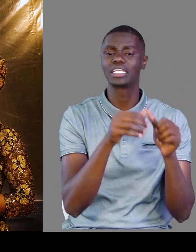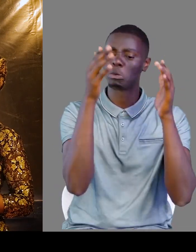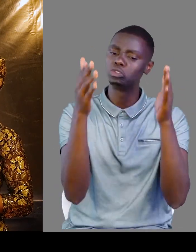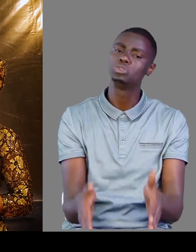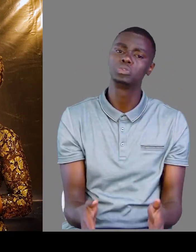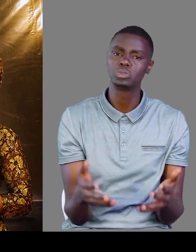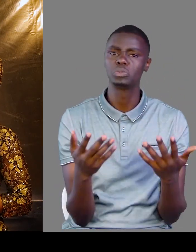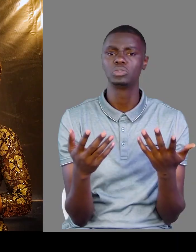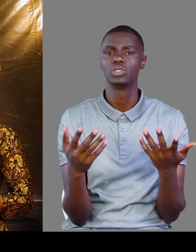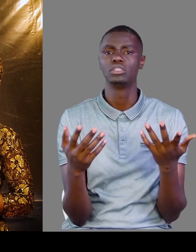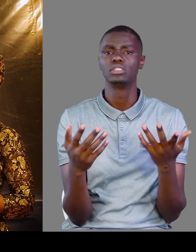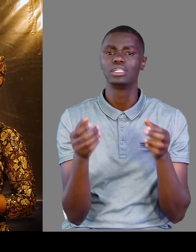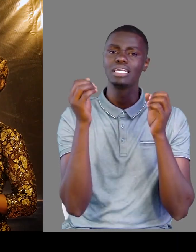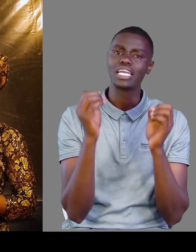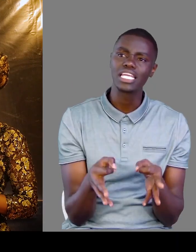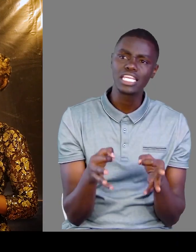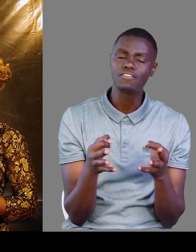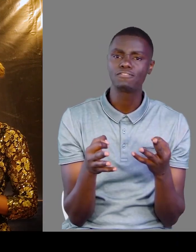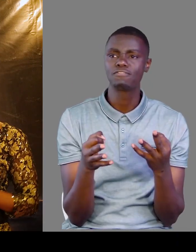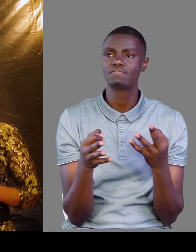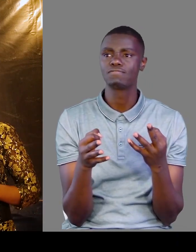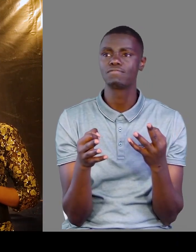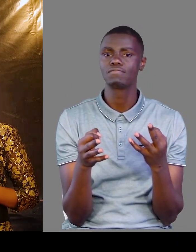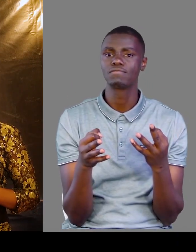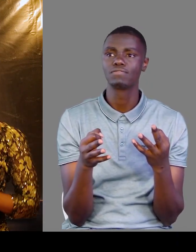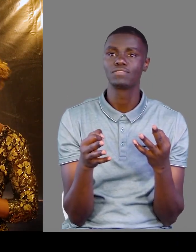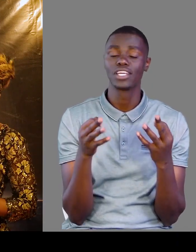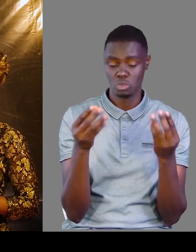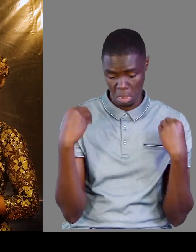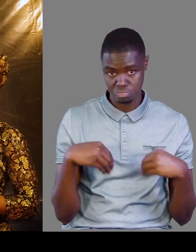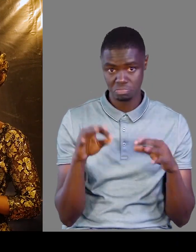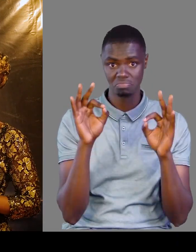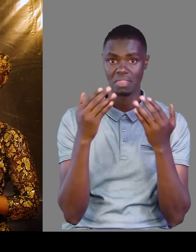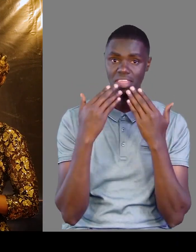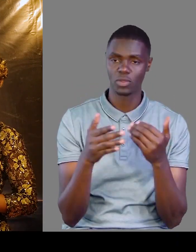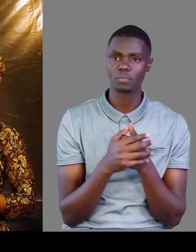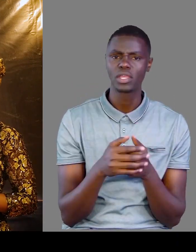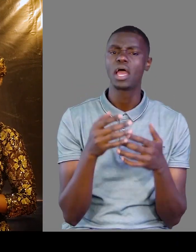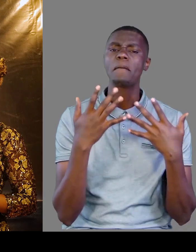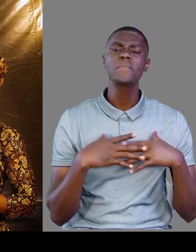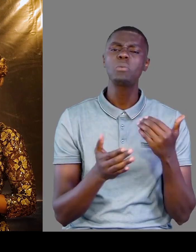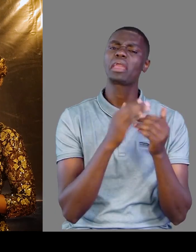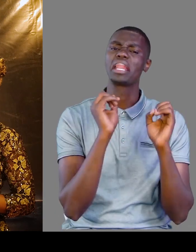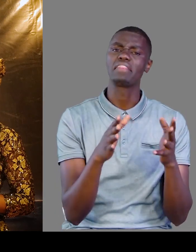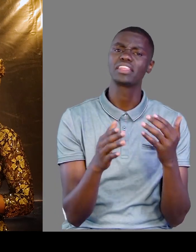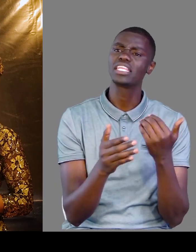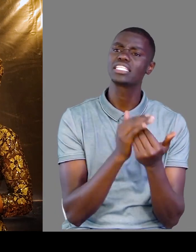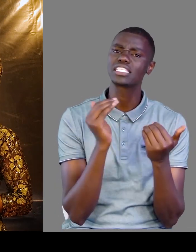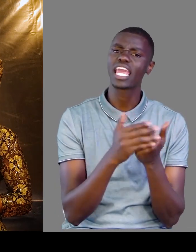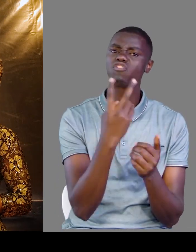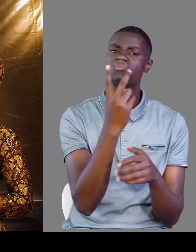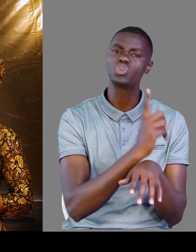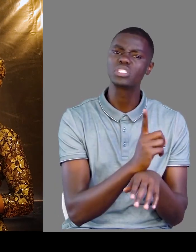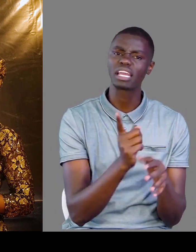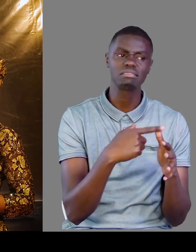or if you're dressed well by the way, you look very good. But even if you're dressed badly, no one really cares. Or if they care for 2 seconds and they move on to